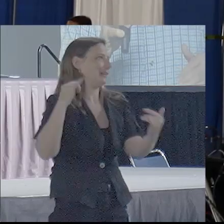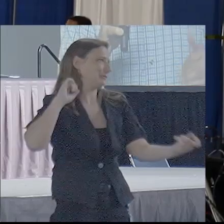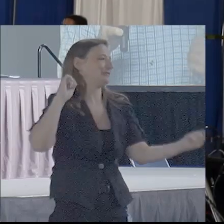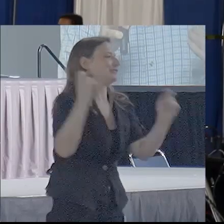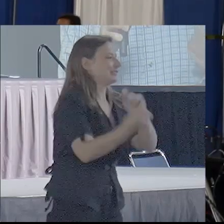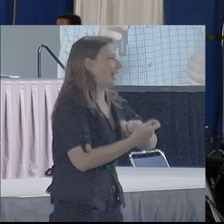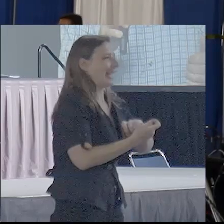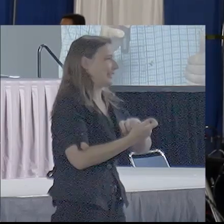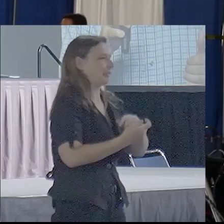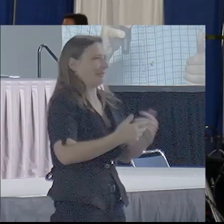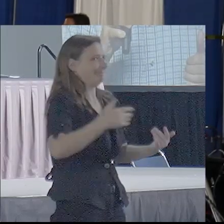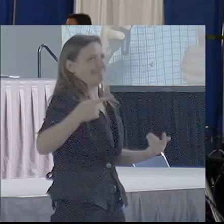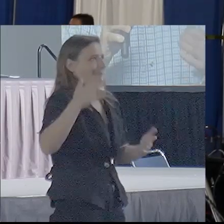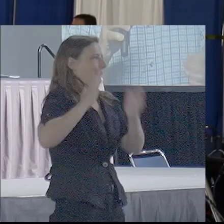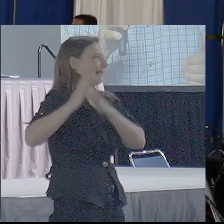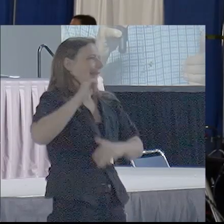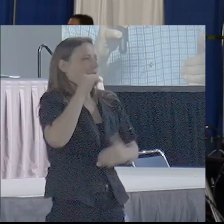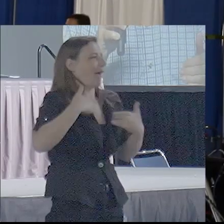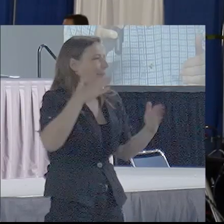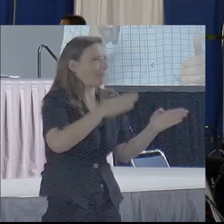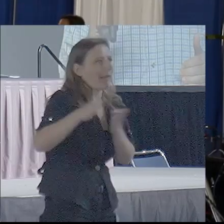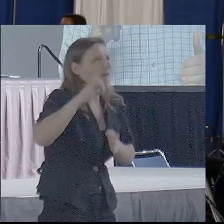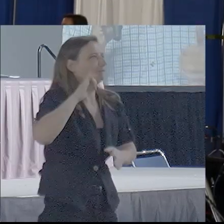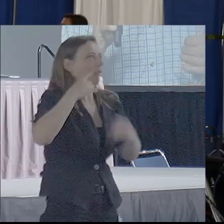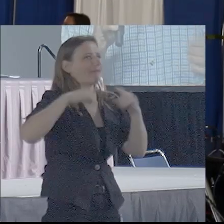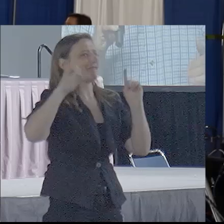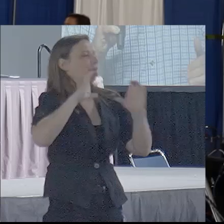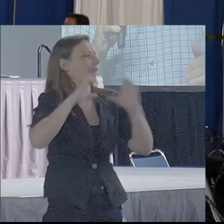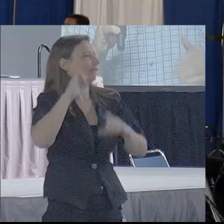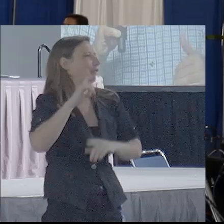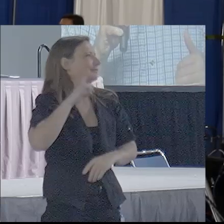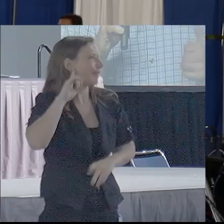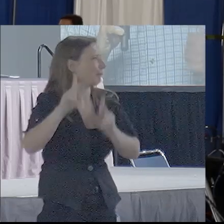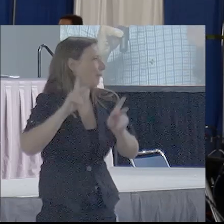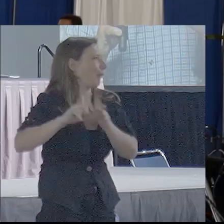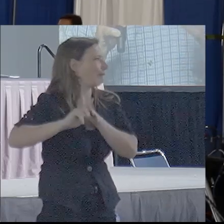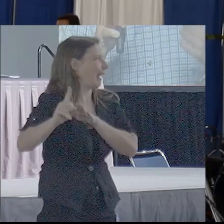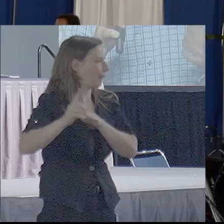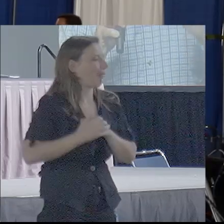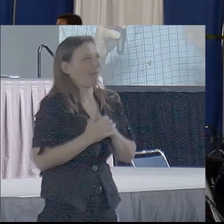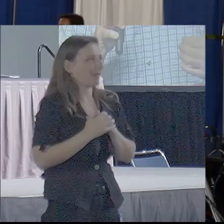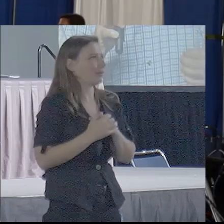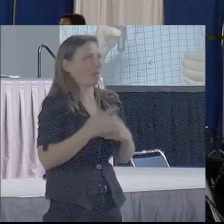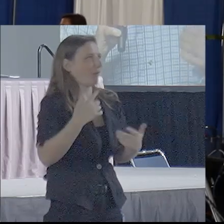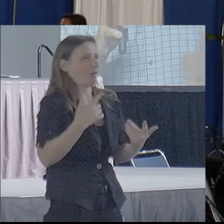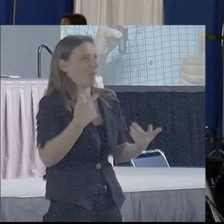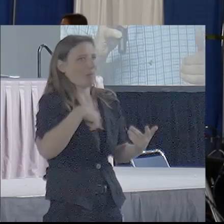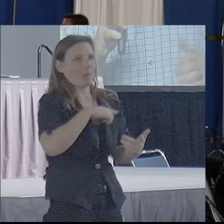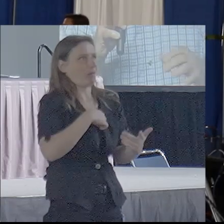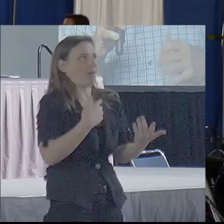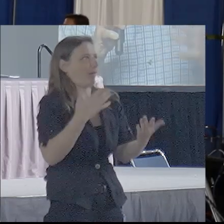have plans in place to ensure effective communication for deaf evacuees. And so we were literally planning and responding